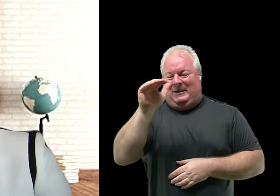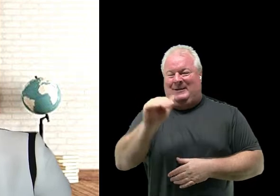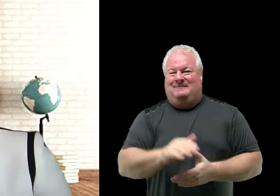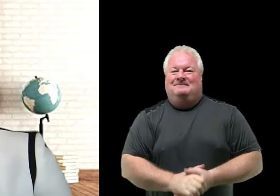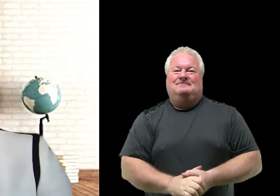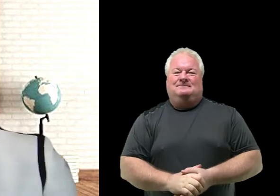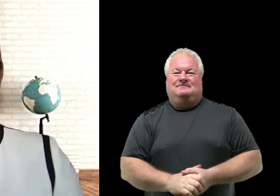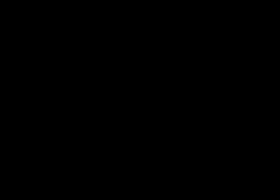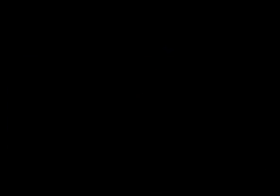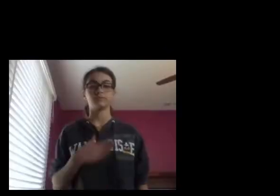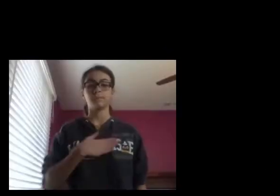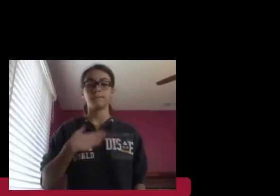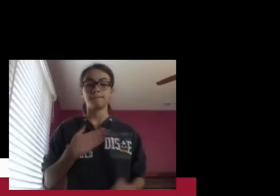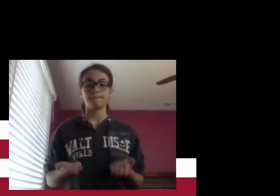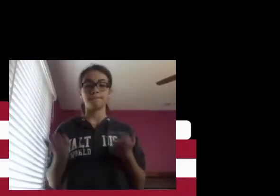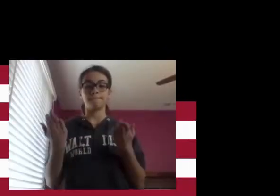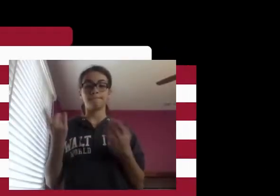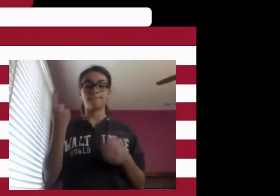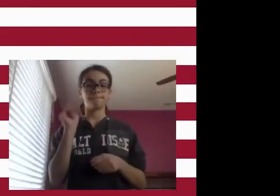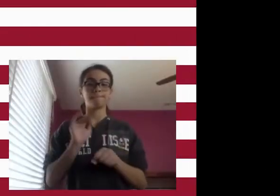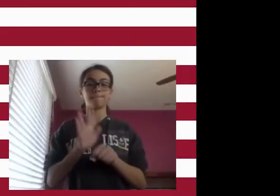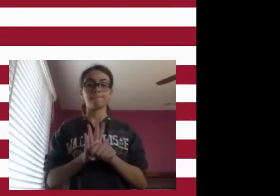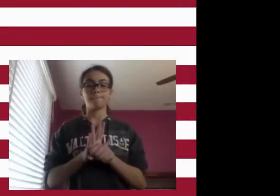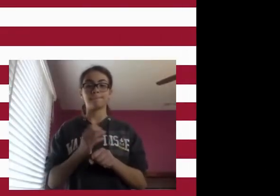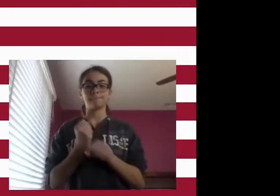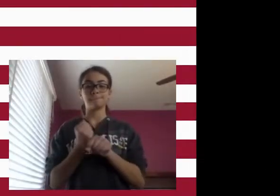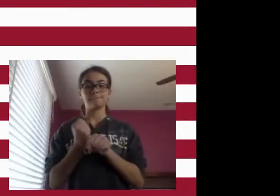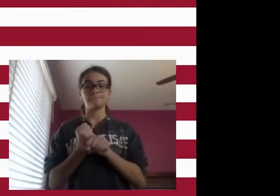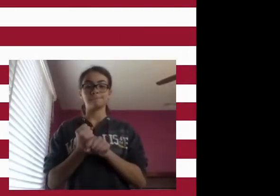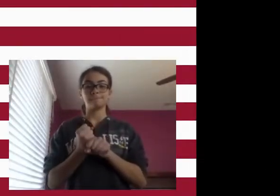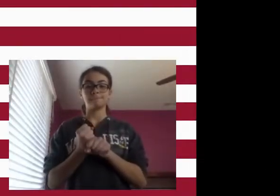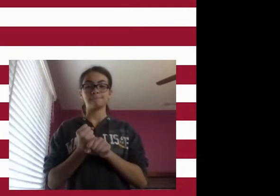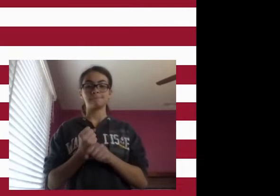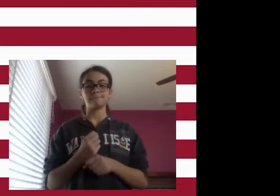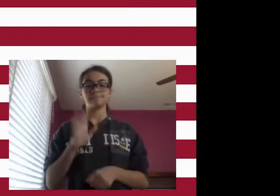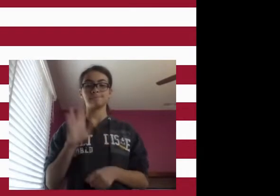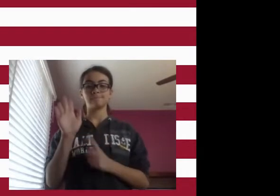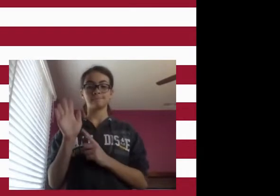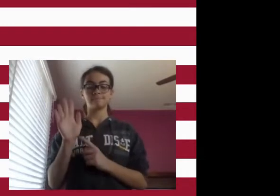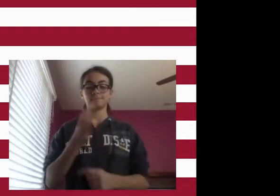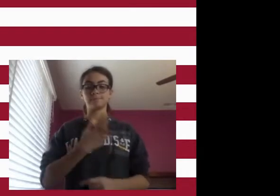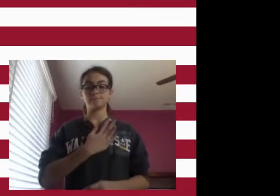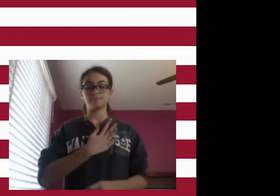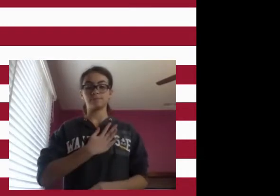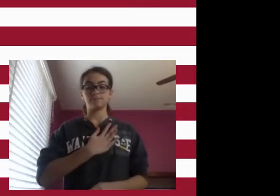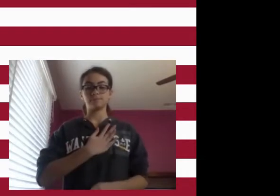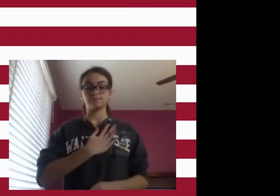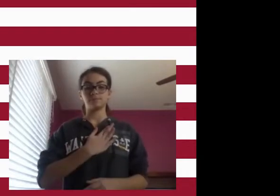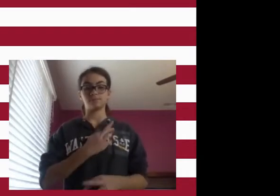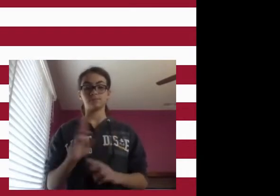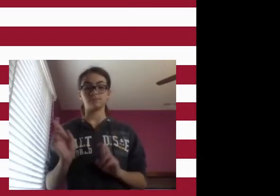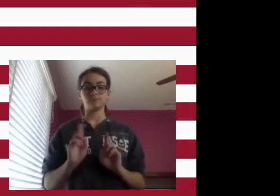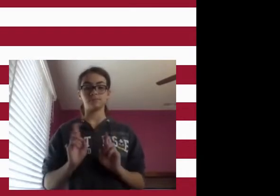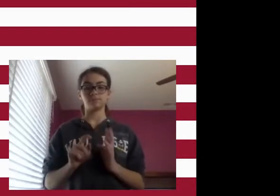tomorrow. Bye-bye. Please rise for the Pledge of Allegiance. Put your right hand over your